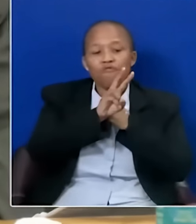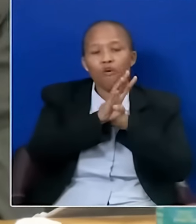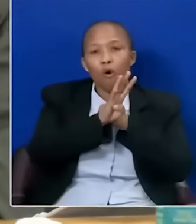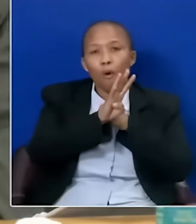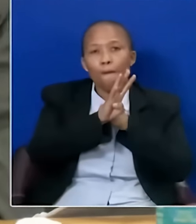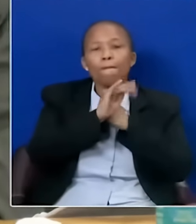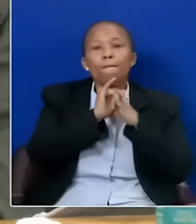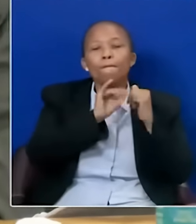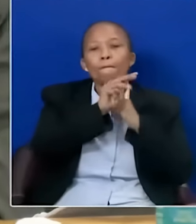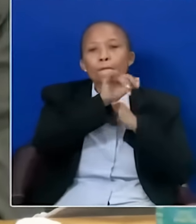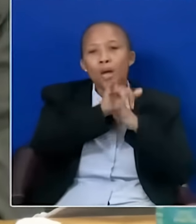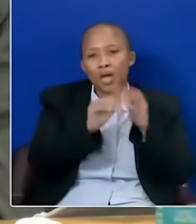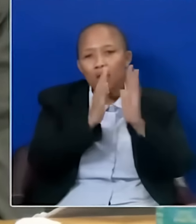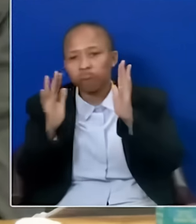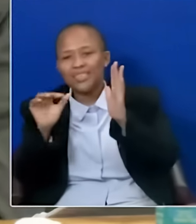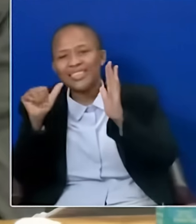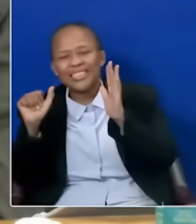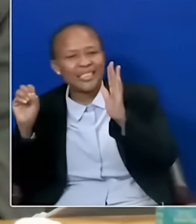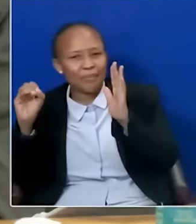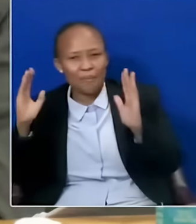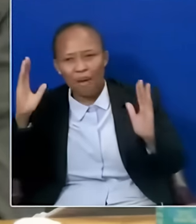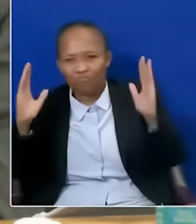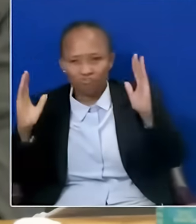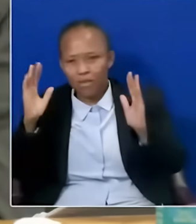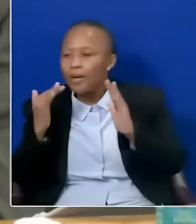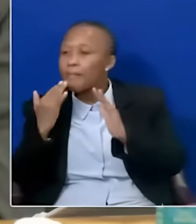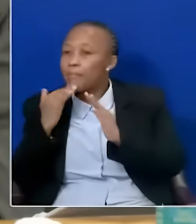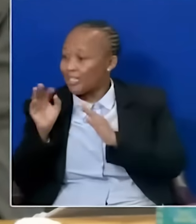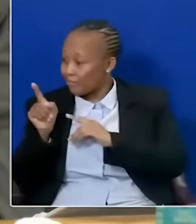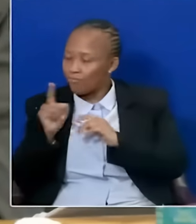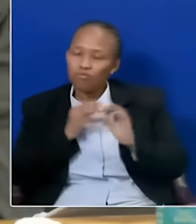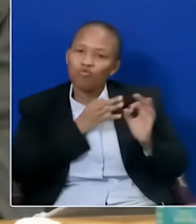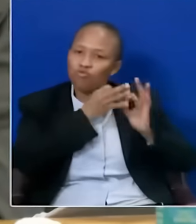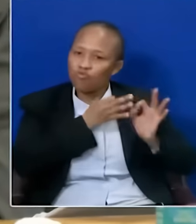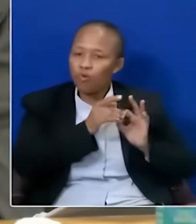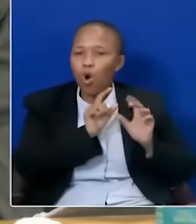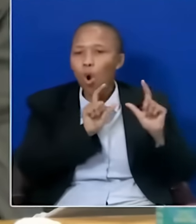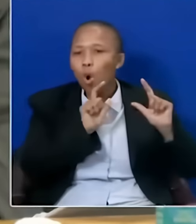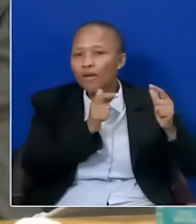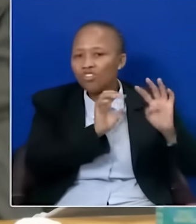address the Commission on whether this